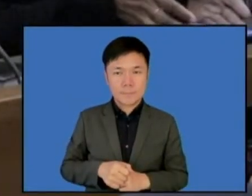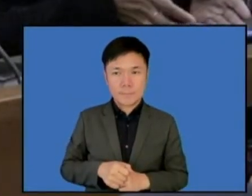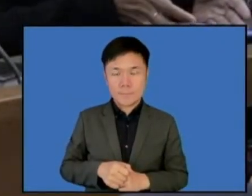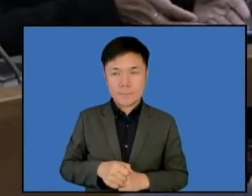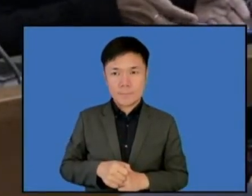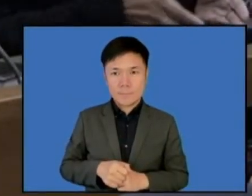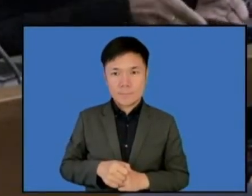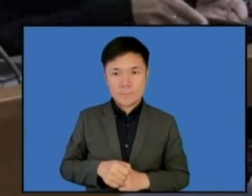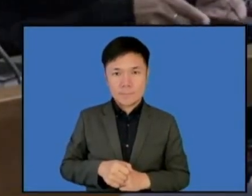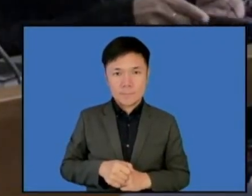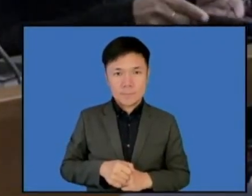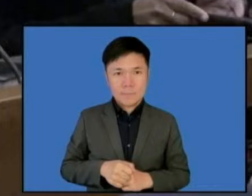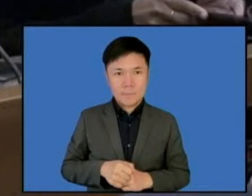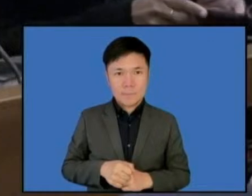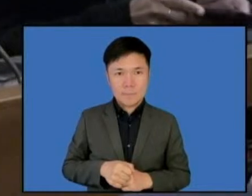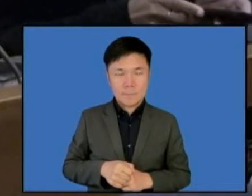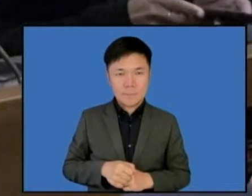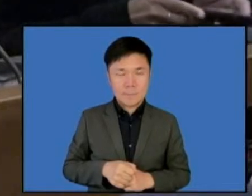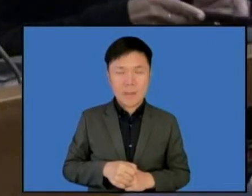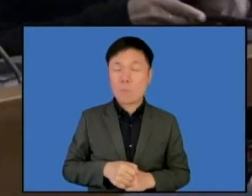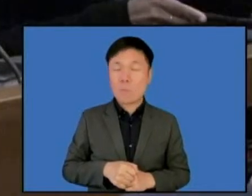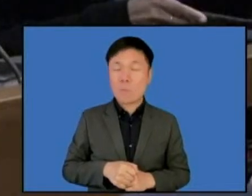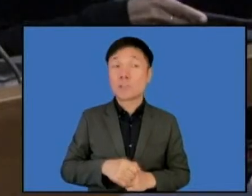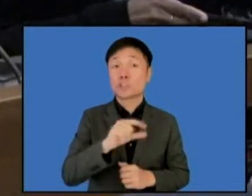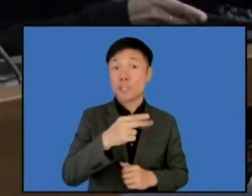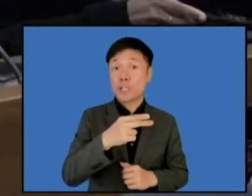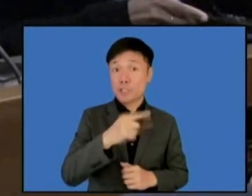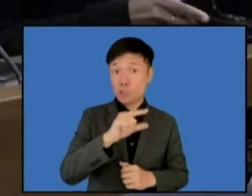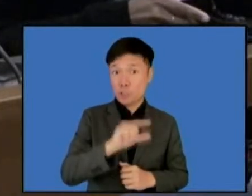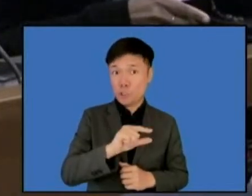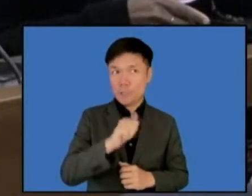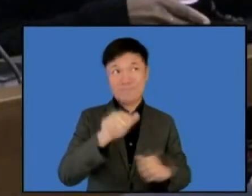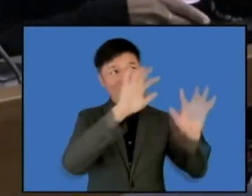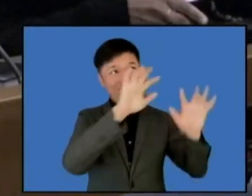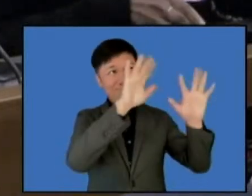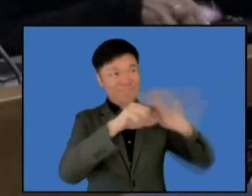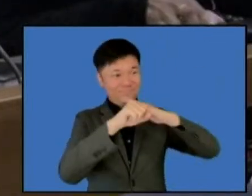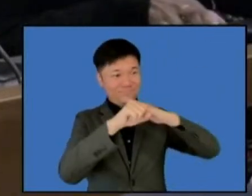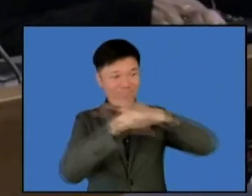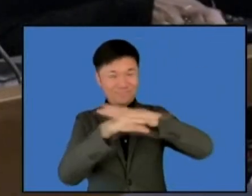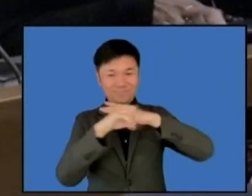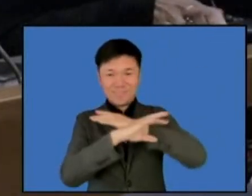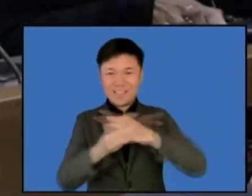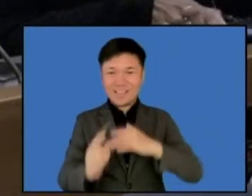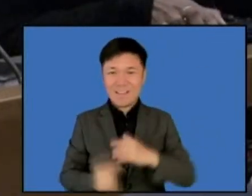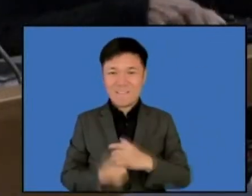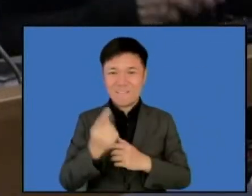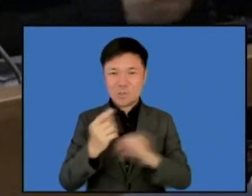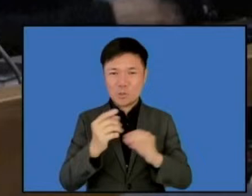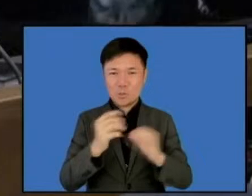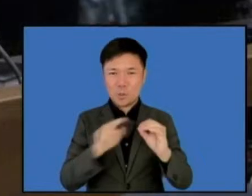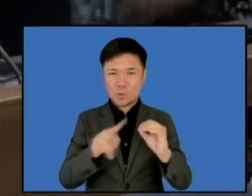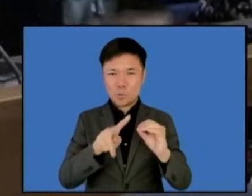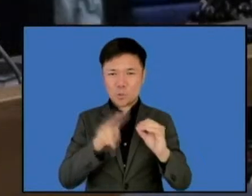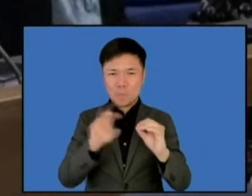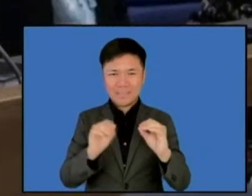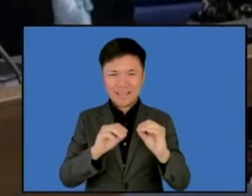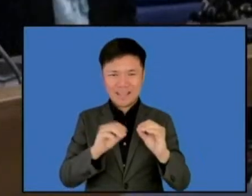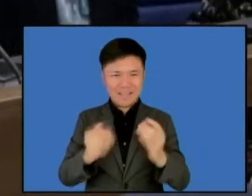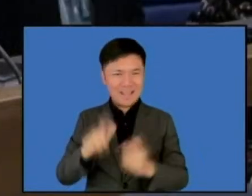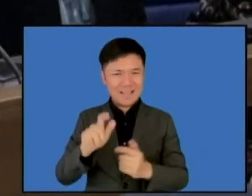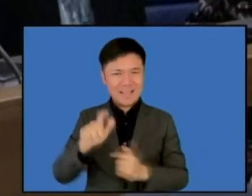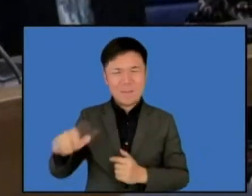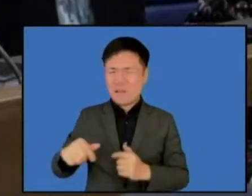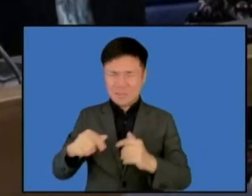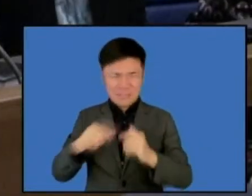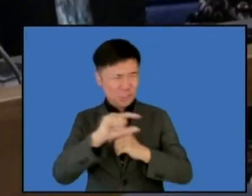0.2% of global greenhouse gas emission, it is the fourth most vulnerable countries in the world to climate change. Climate change-induced migration is a